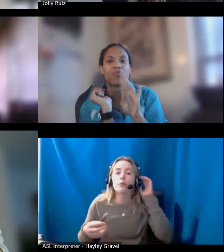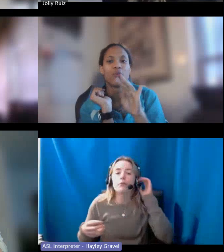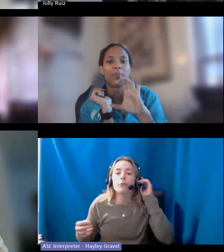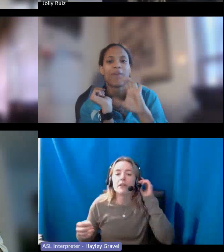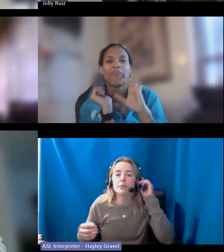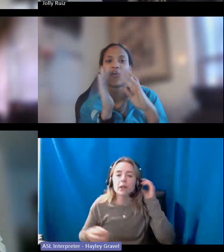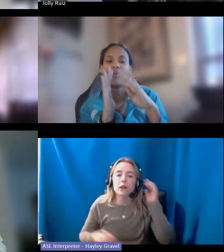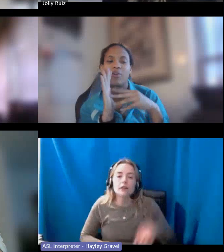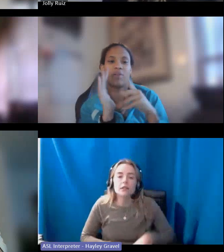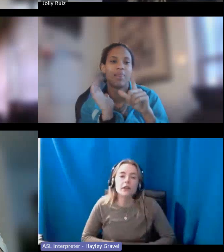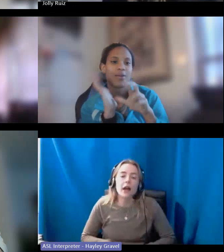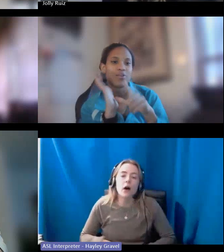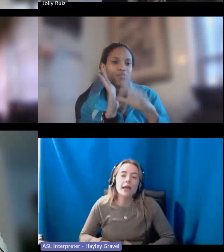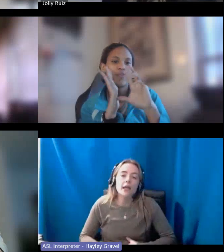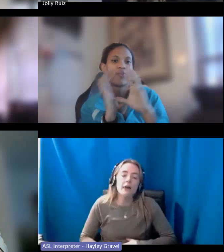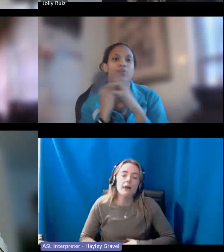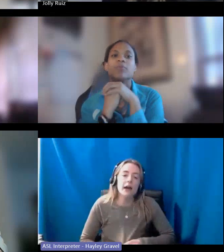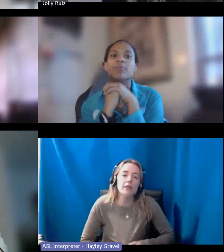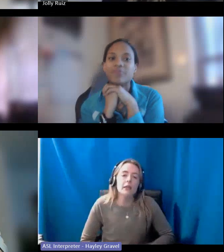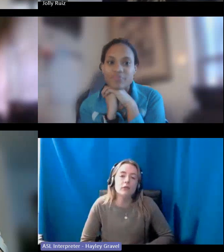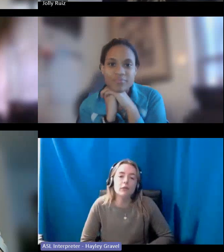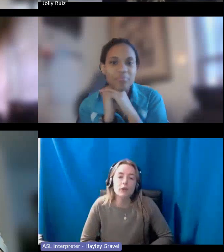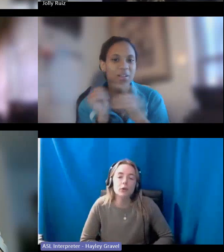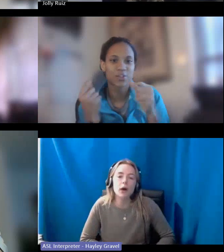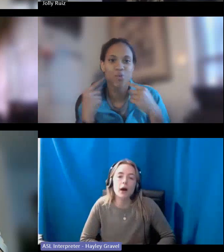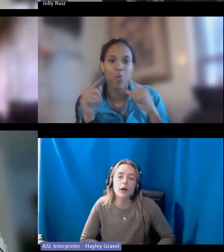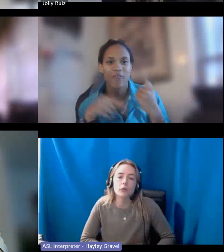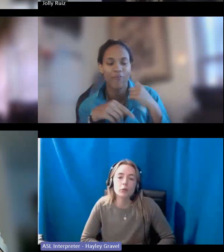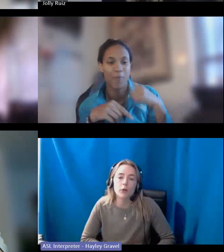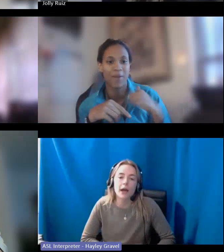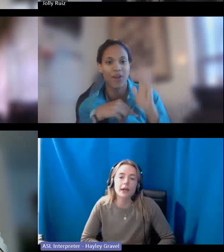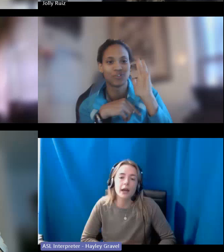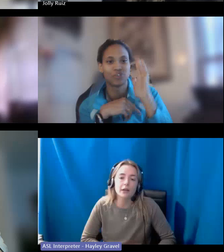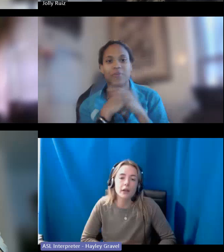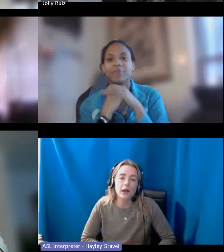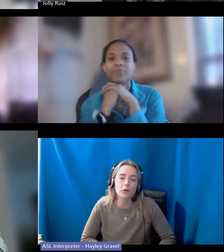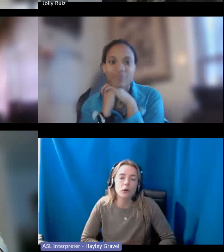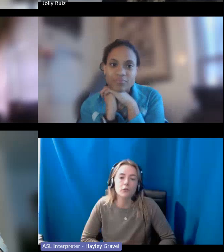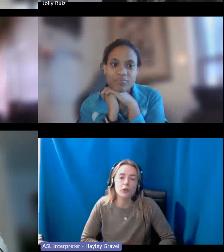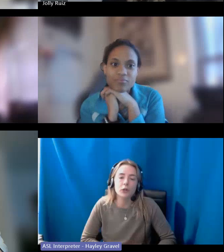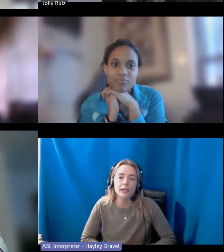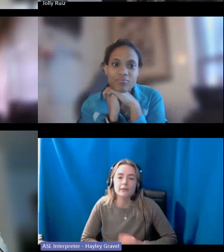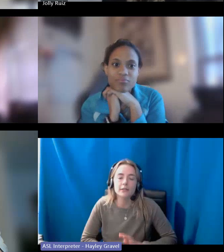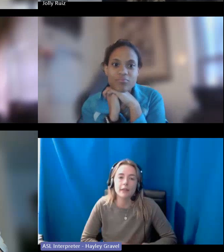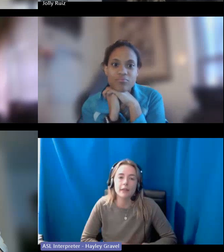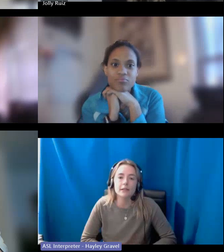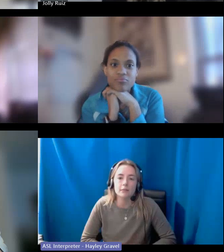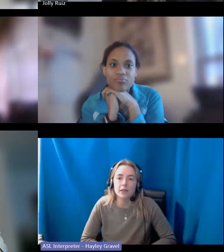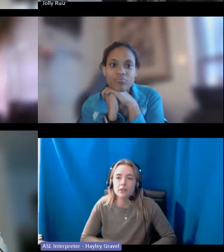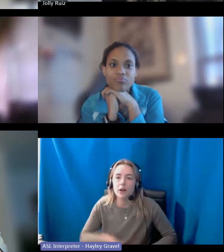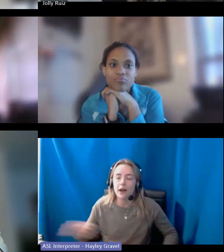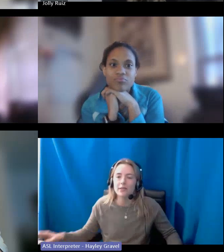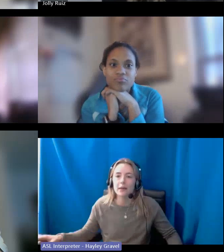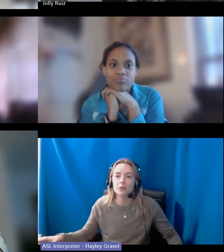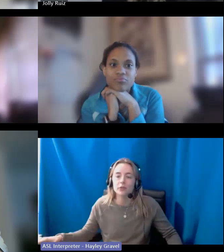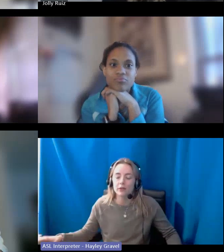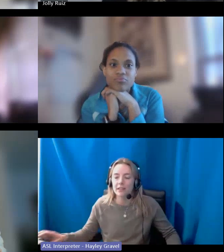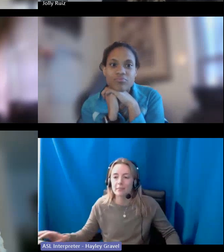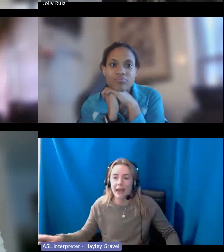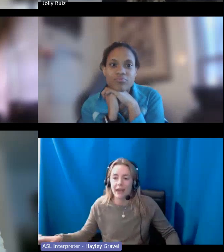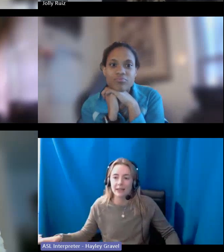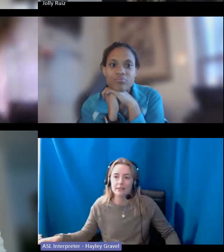Anyone else? Professor McDonald, this is Raquel. Yes. I cannot find the lit review rubric, and I don't know if you could send that to me. Sorry, I